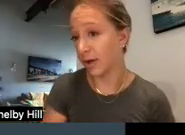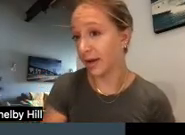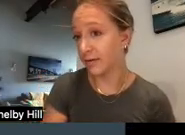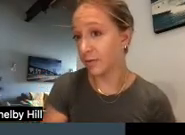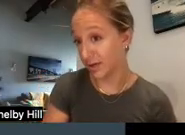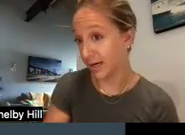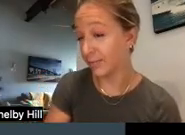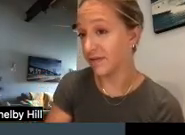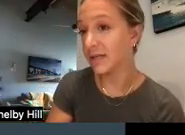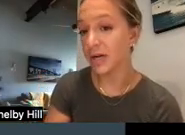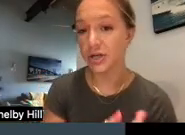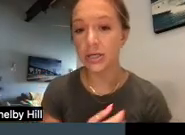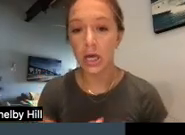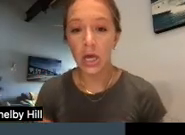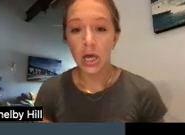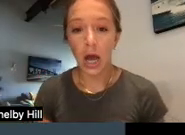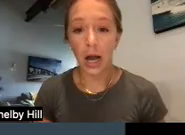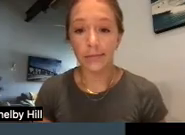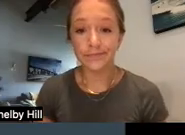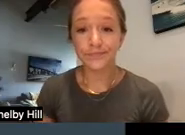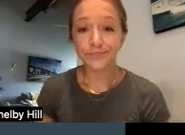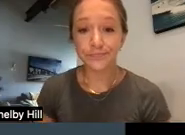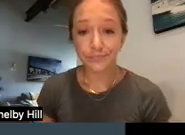like the ones that I previously mentioned.